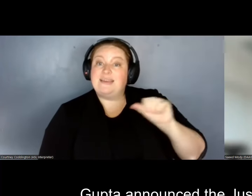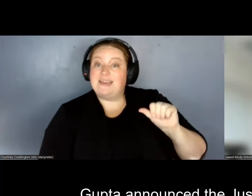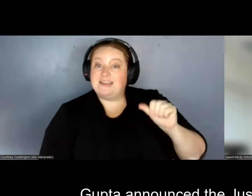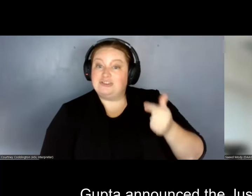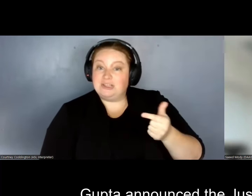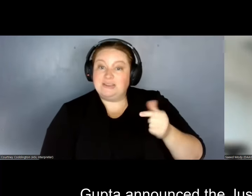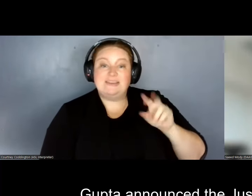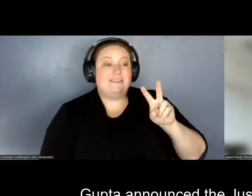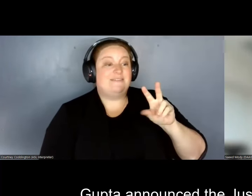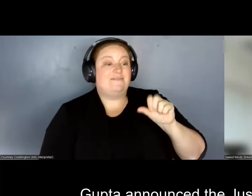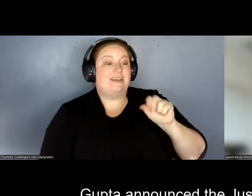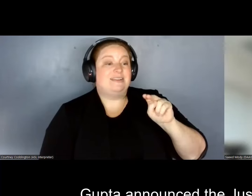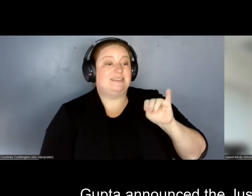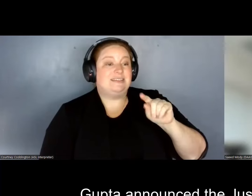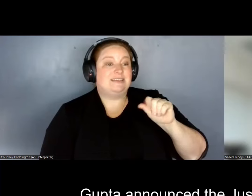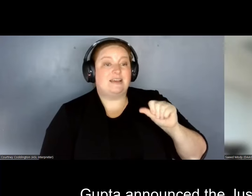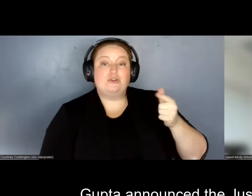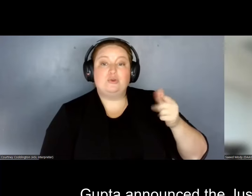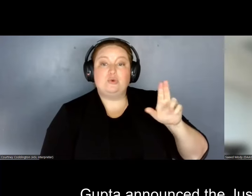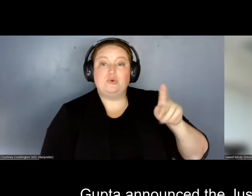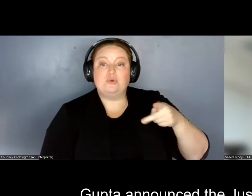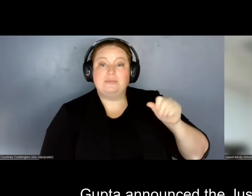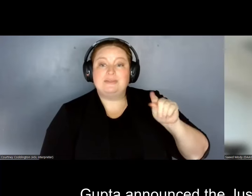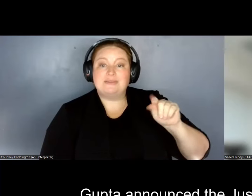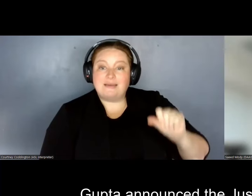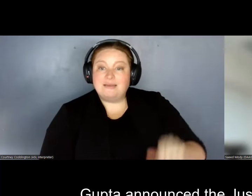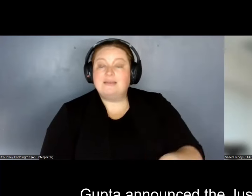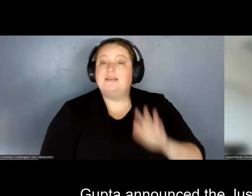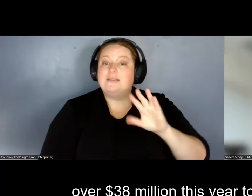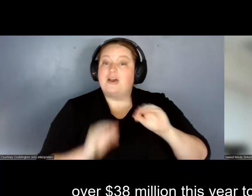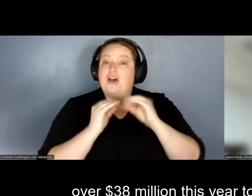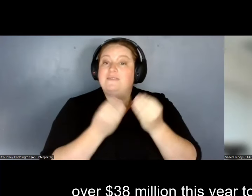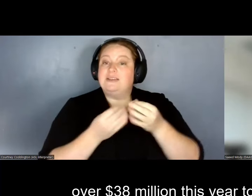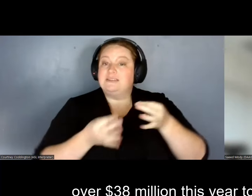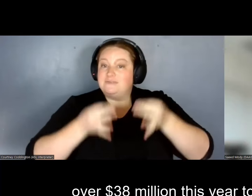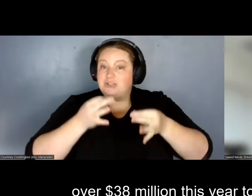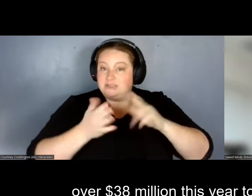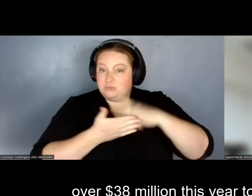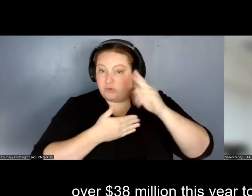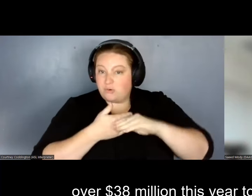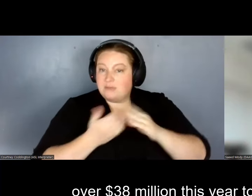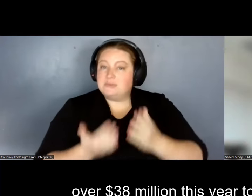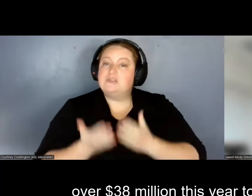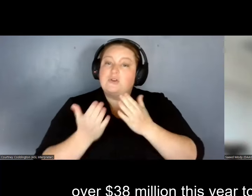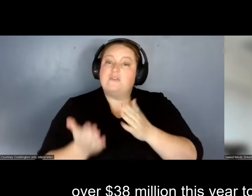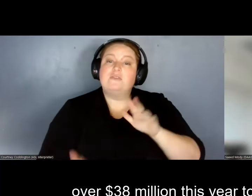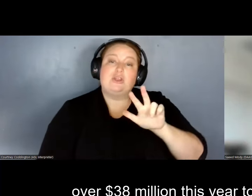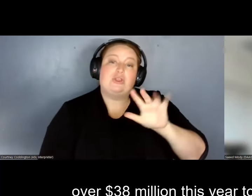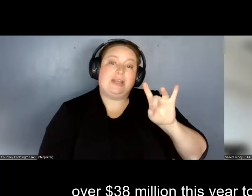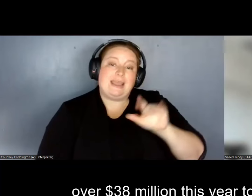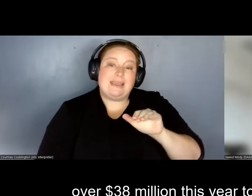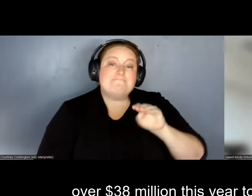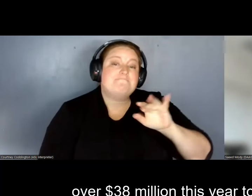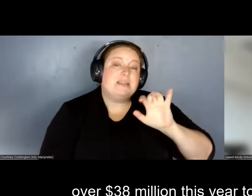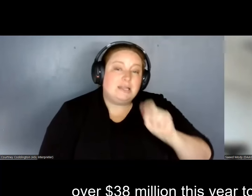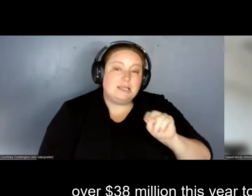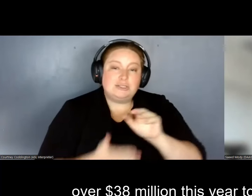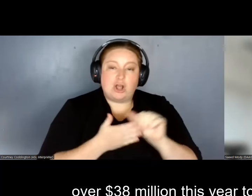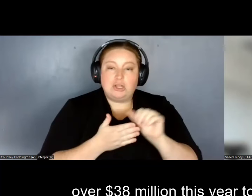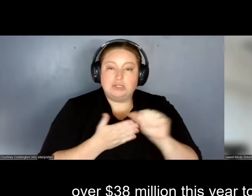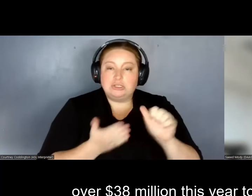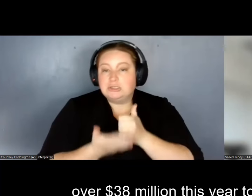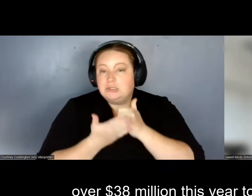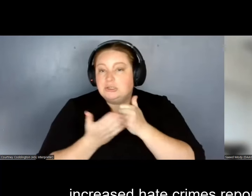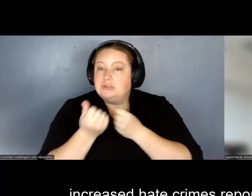the Justice Department's Office of Justice Programs is awarding over $38 million this year to support the investigation